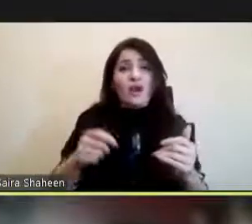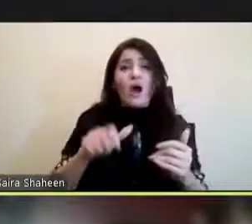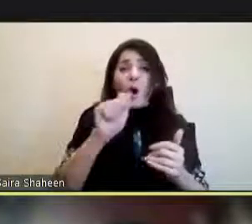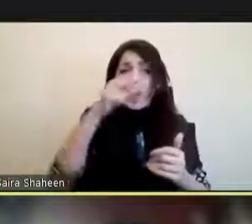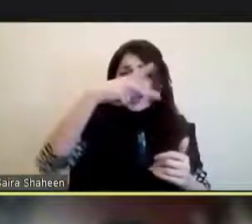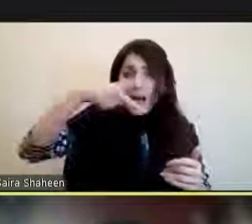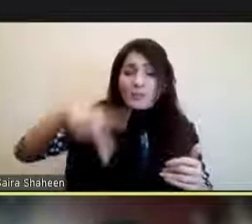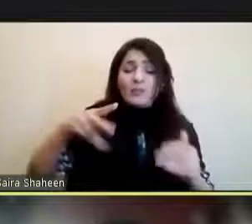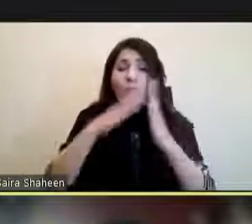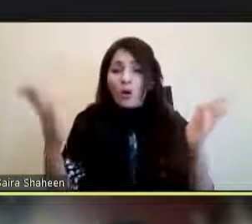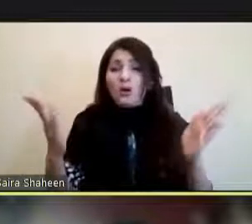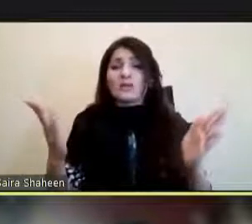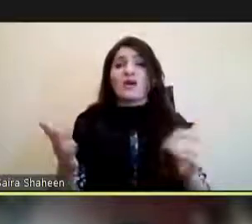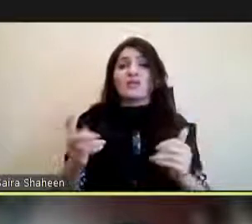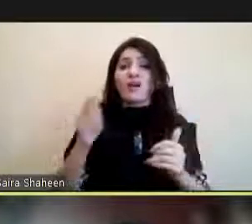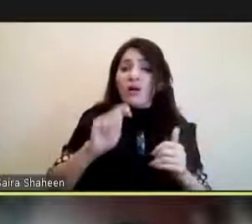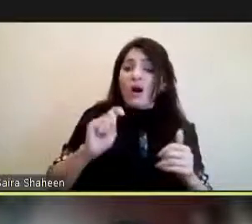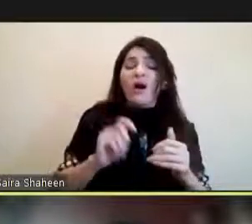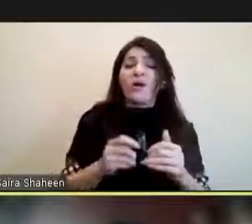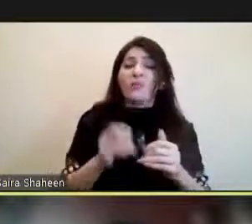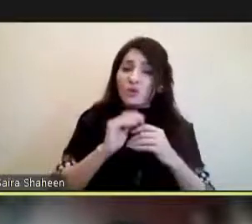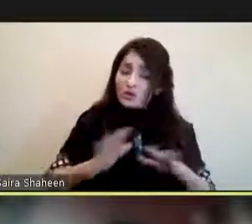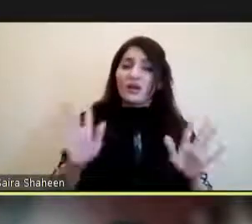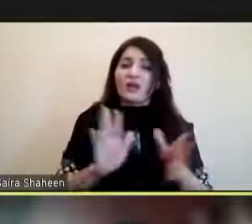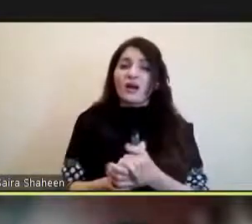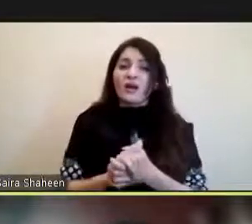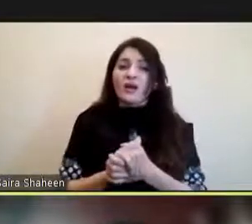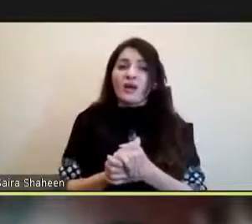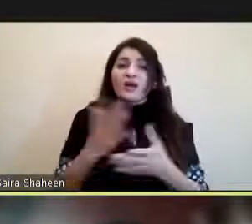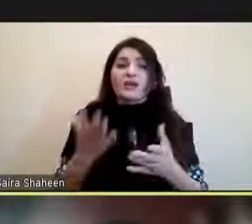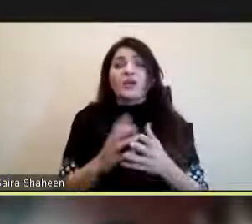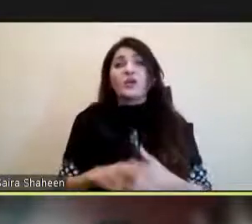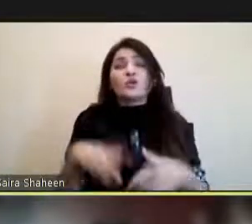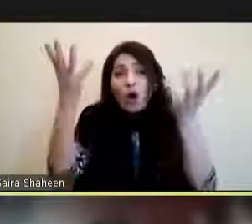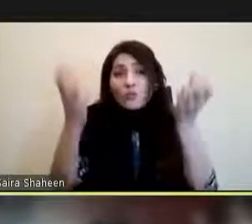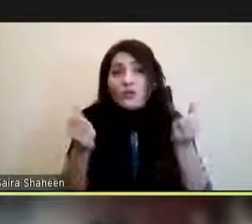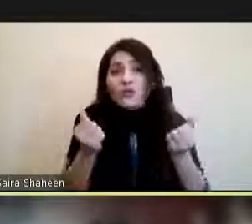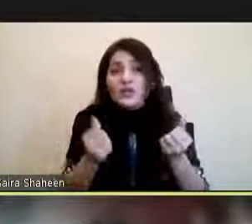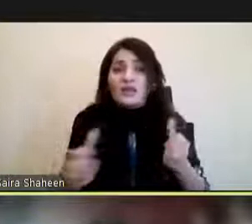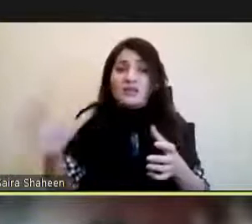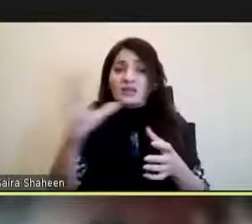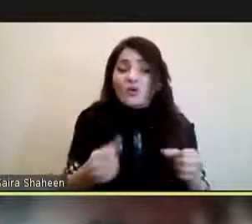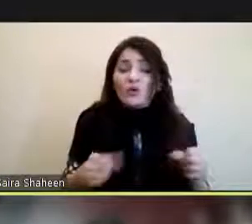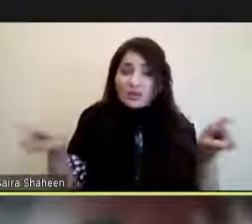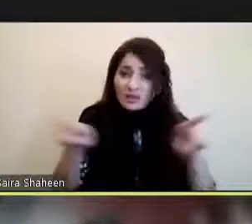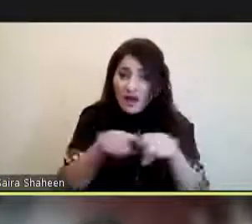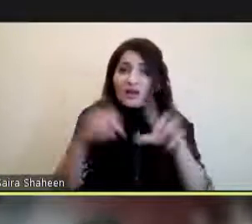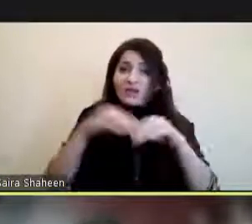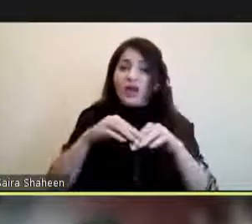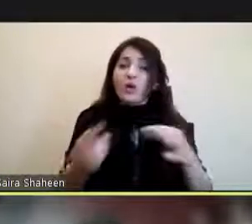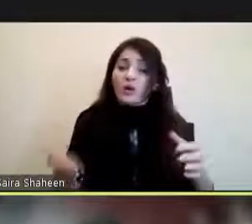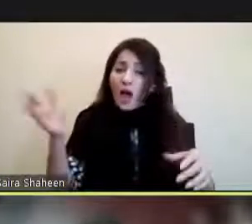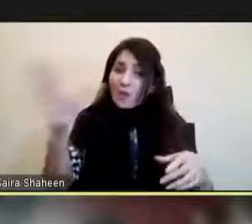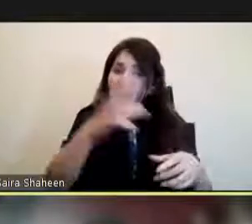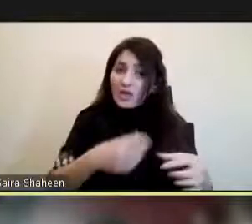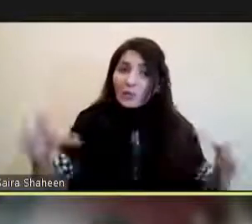Tom, to access critical information, opportunities, and to come together and connect. So our work